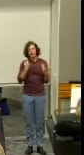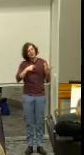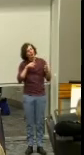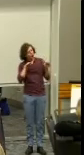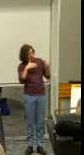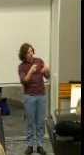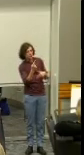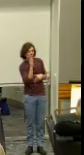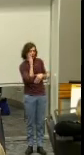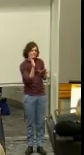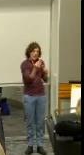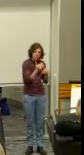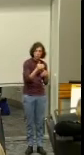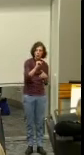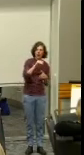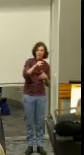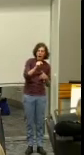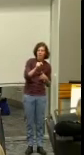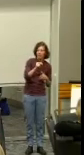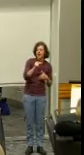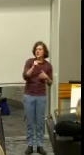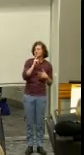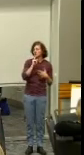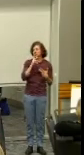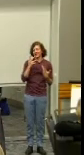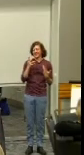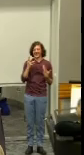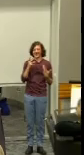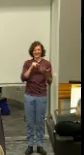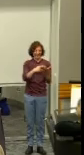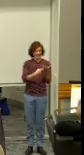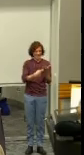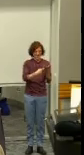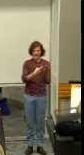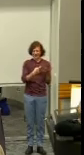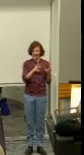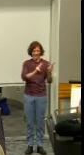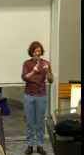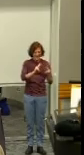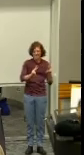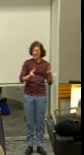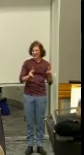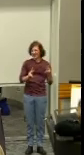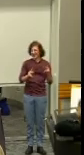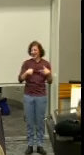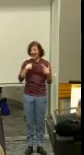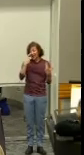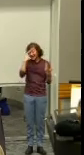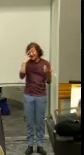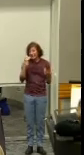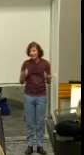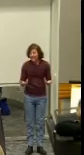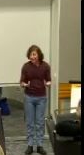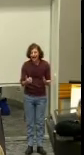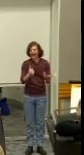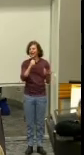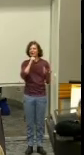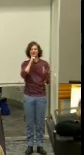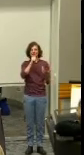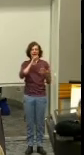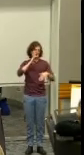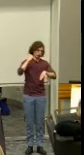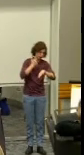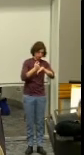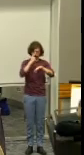1-bedroom apartments. That was just with conversations with folks, and I think it's not set in stone.